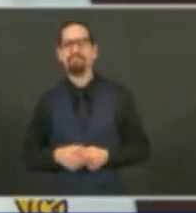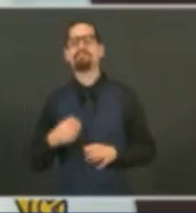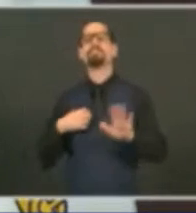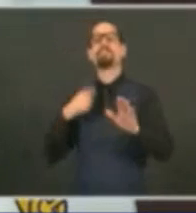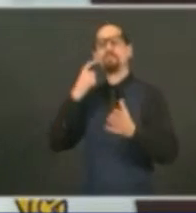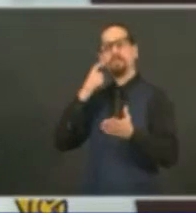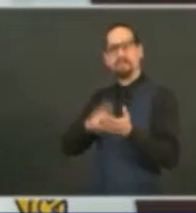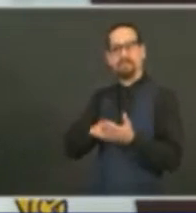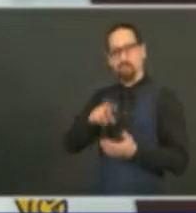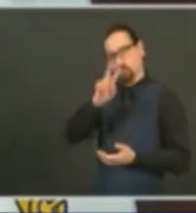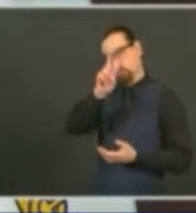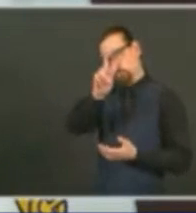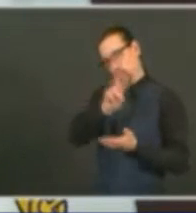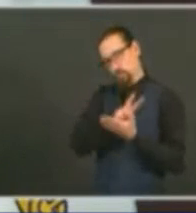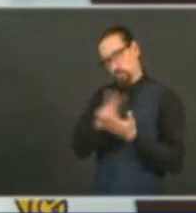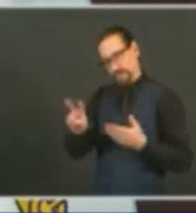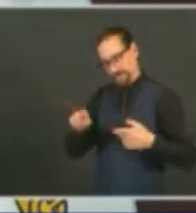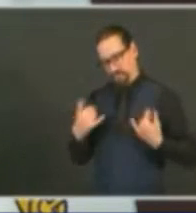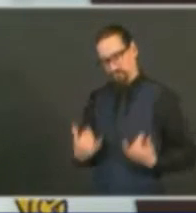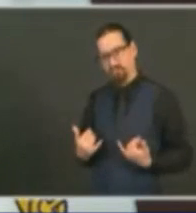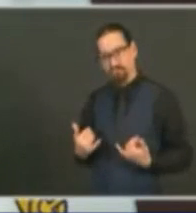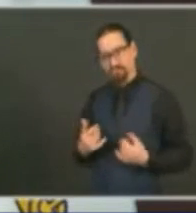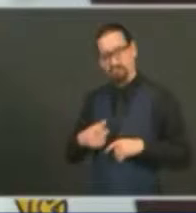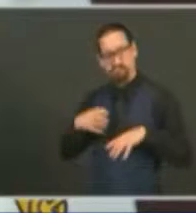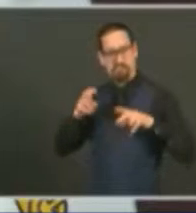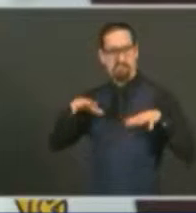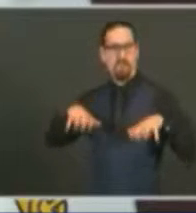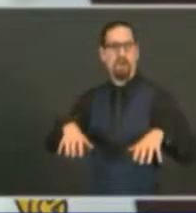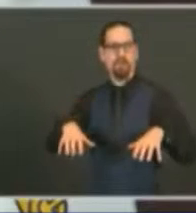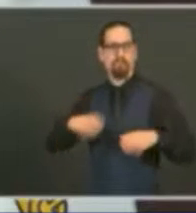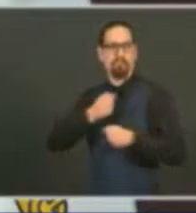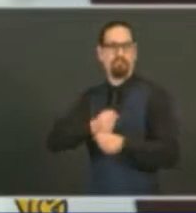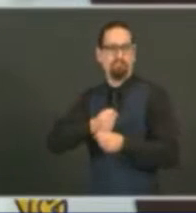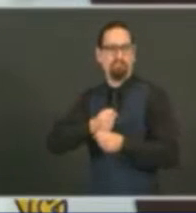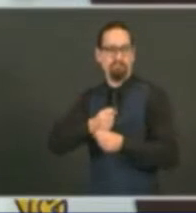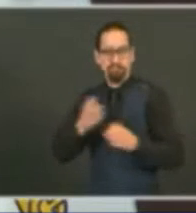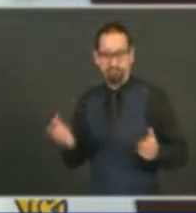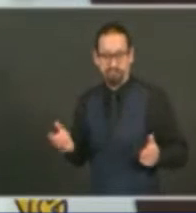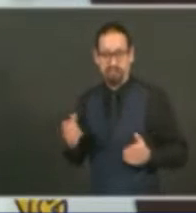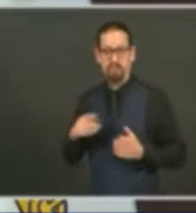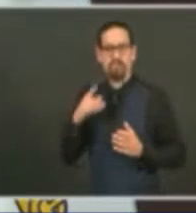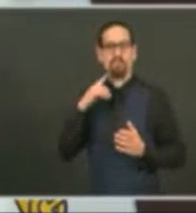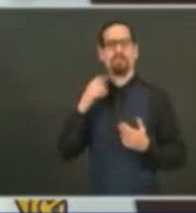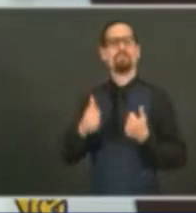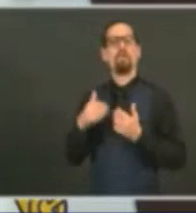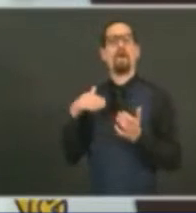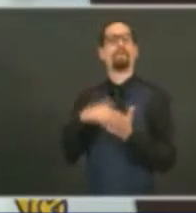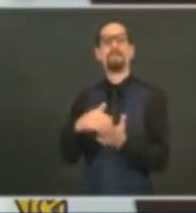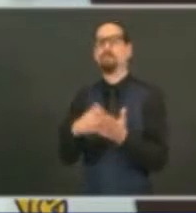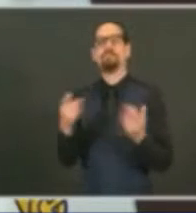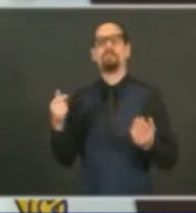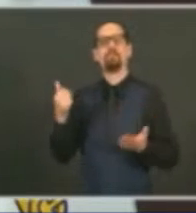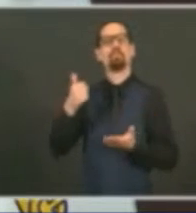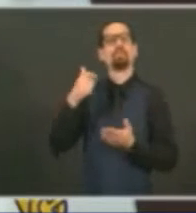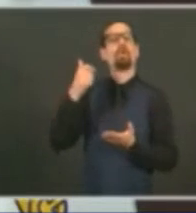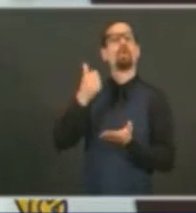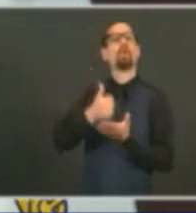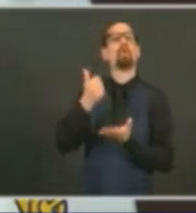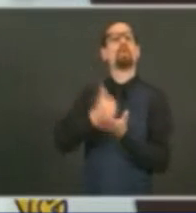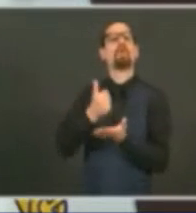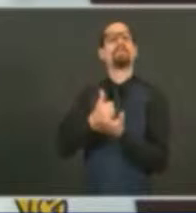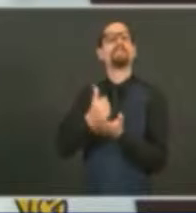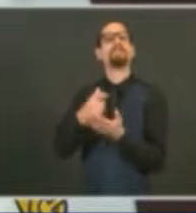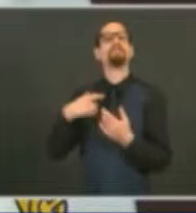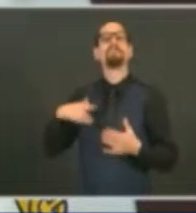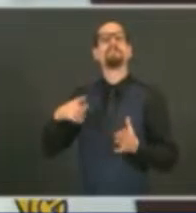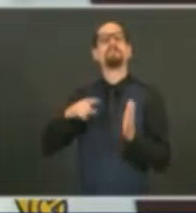such types of therapeutic options require 1 or 2 week visits or interventions